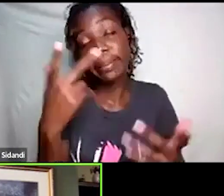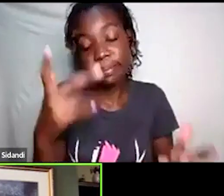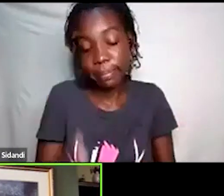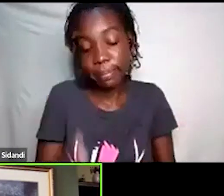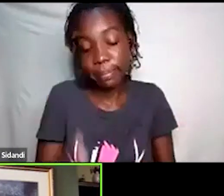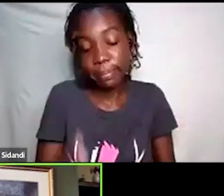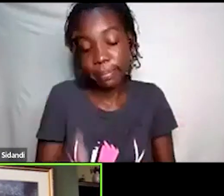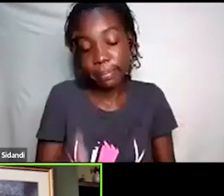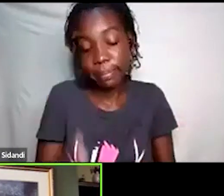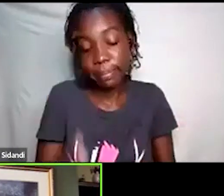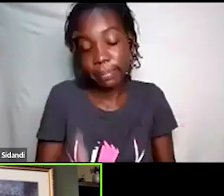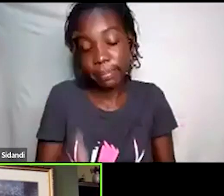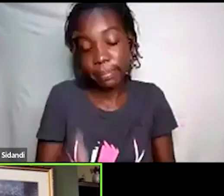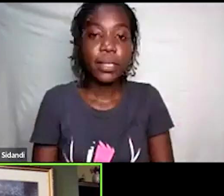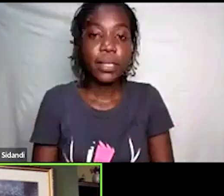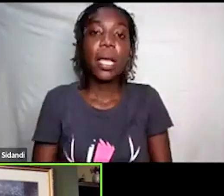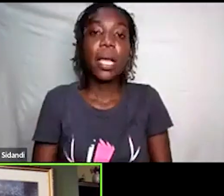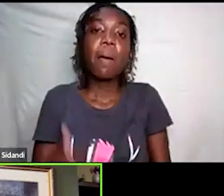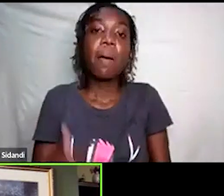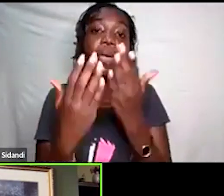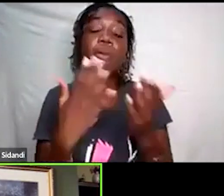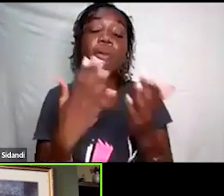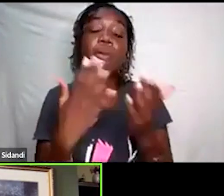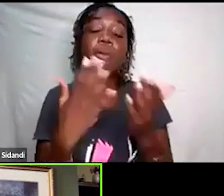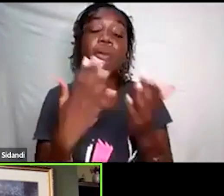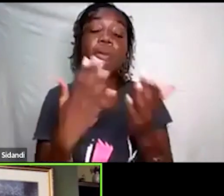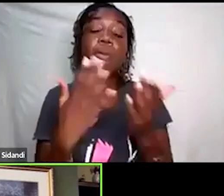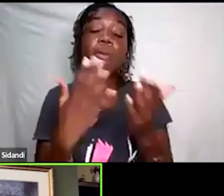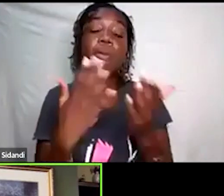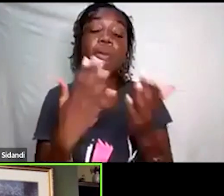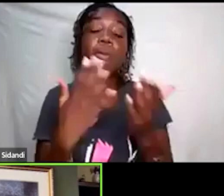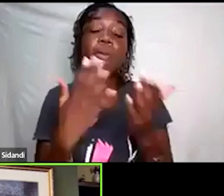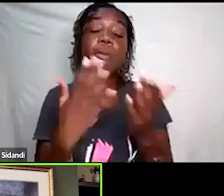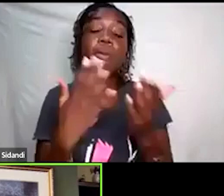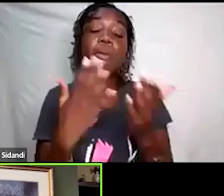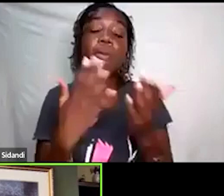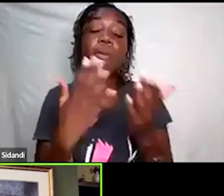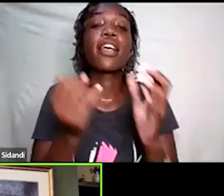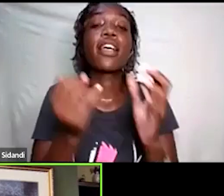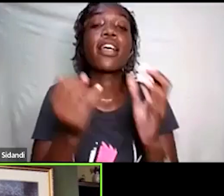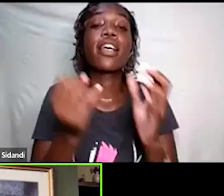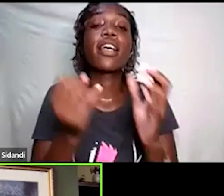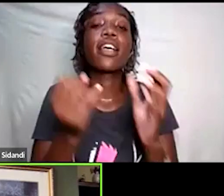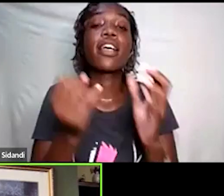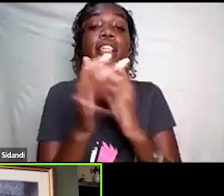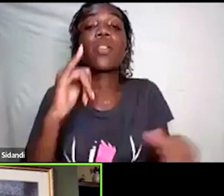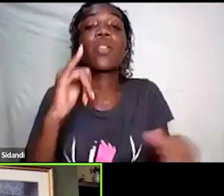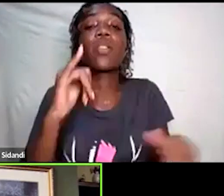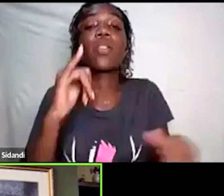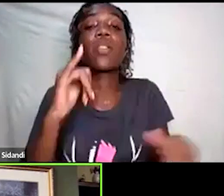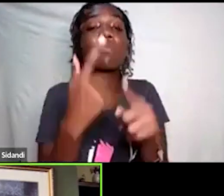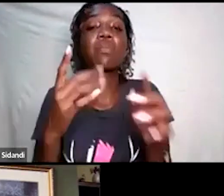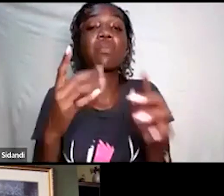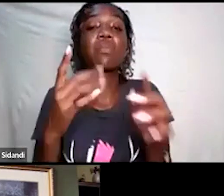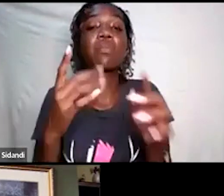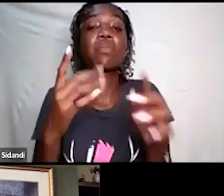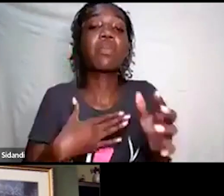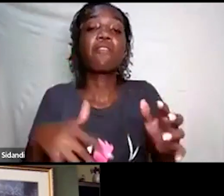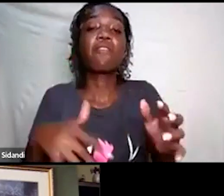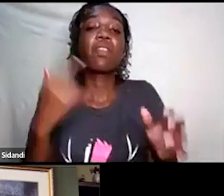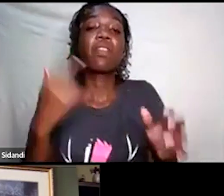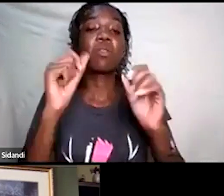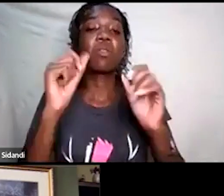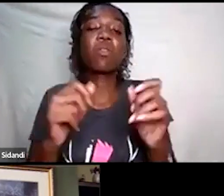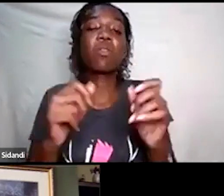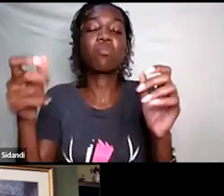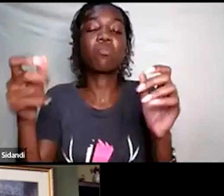they may want to talk to a legal counsel about that. But I have a feeling it's going to be an uphill task. Definitely.